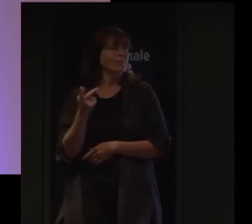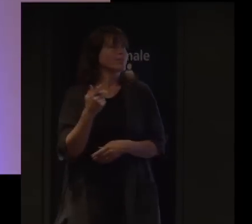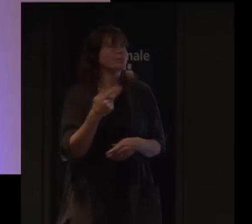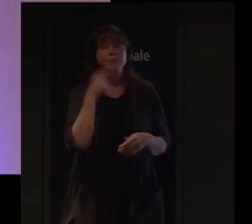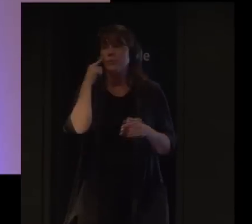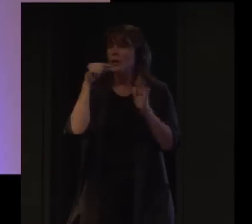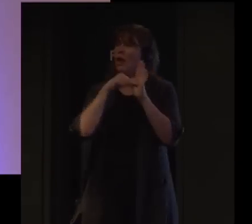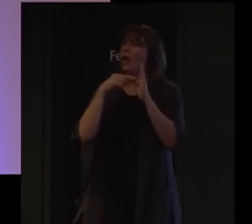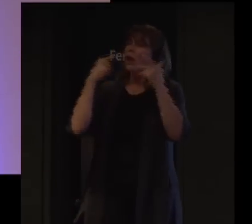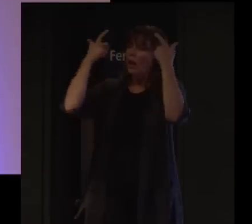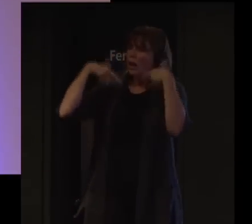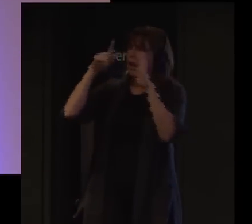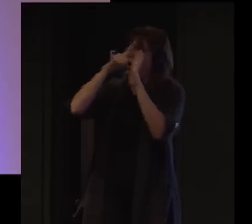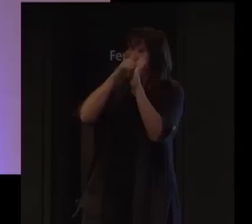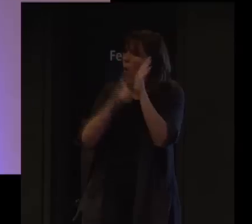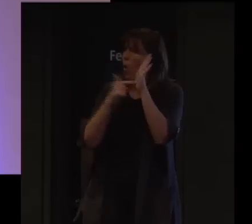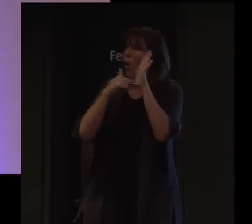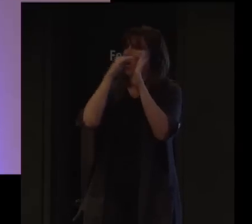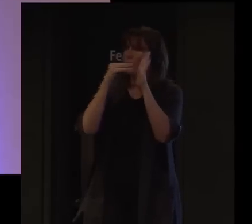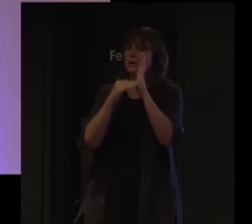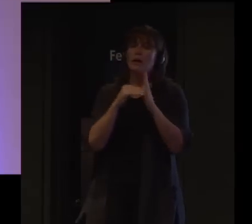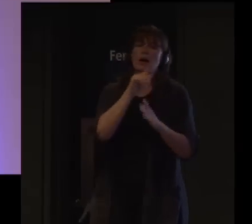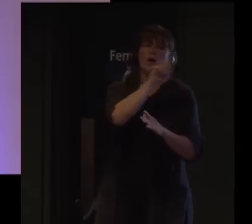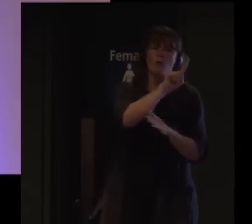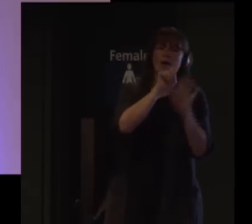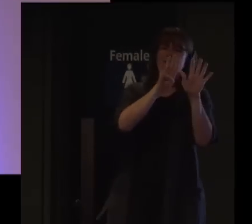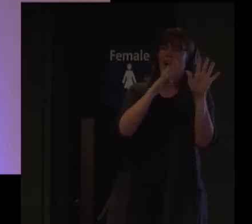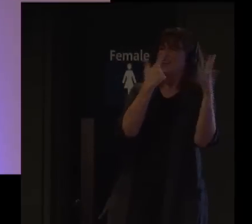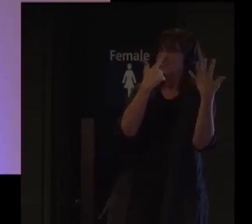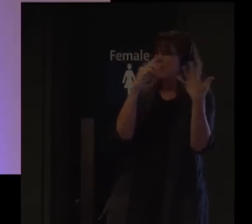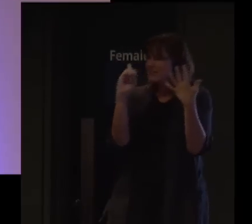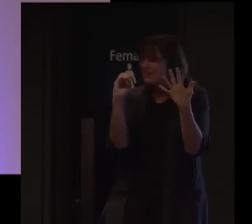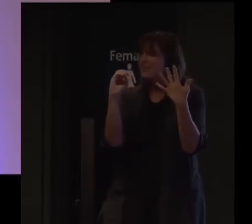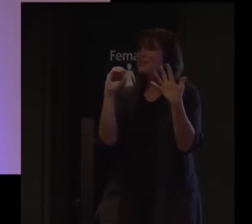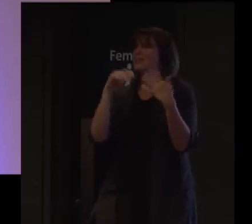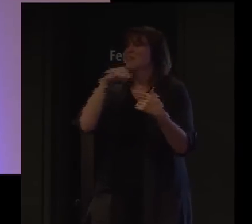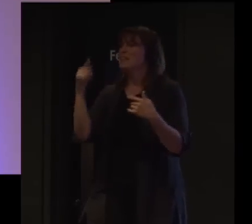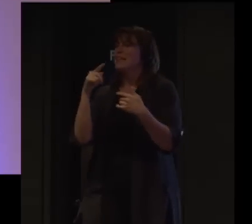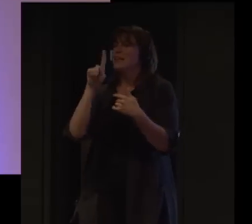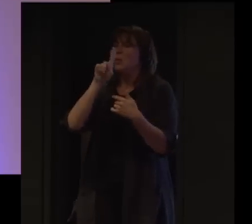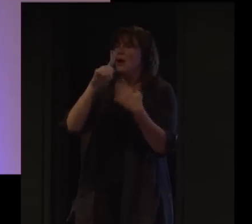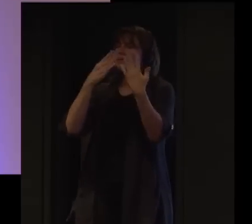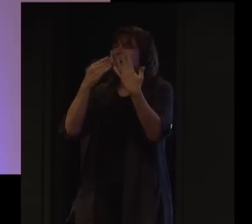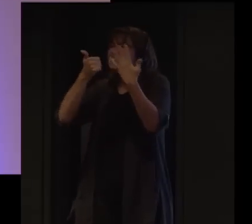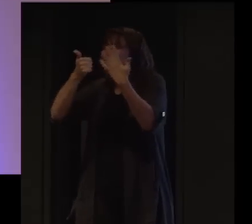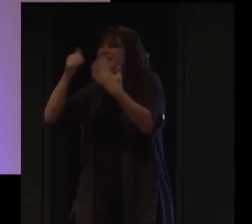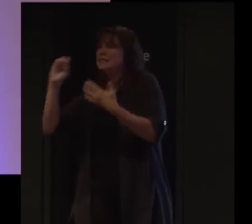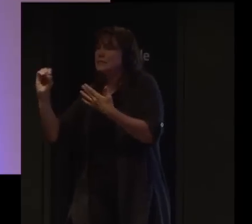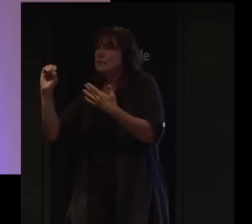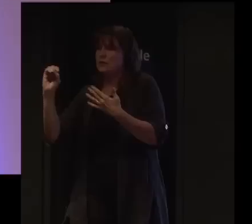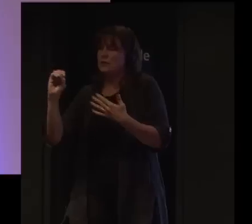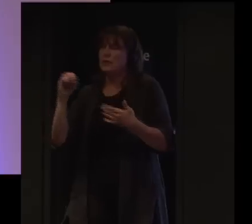Council of Europe, from the 60s, from the 70s, people with disabilities have always